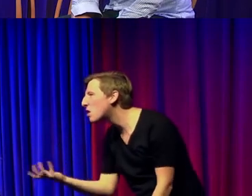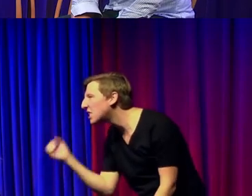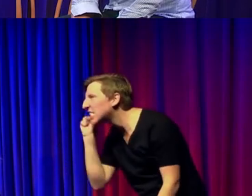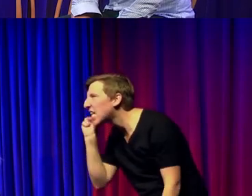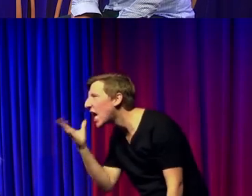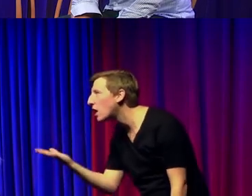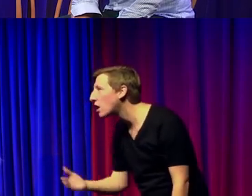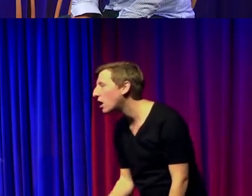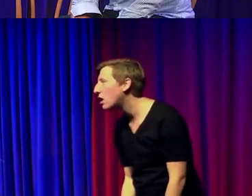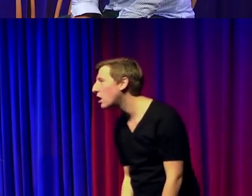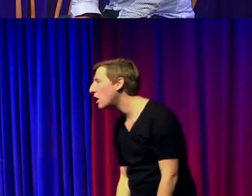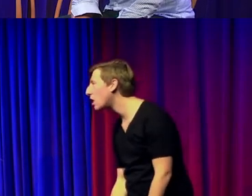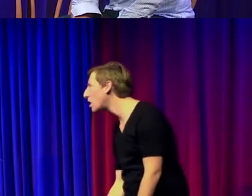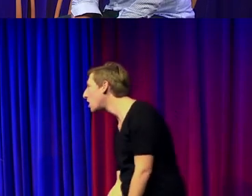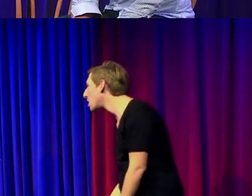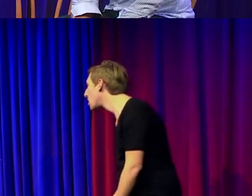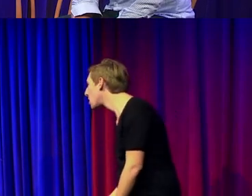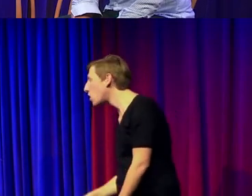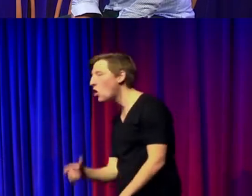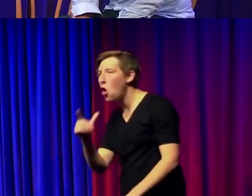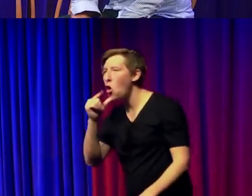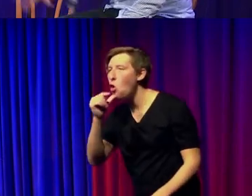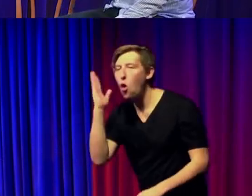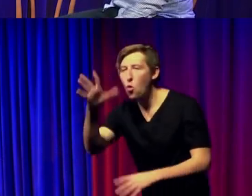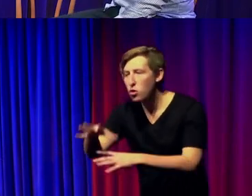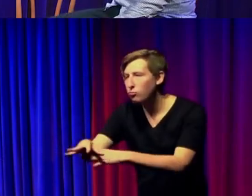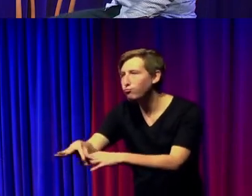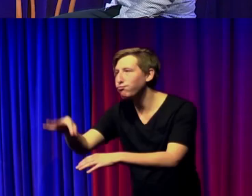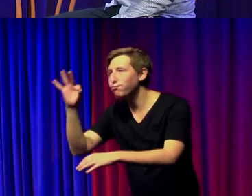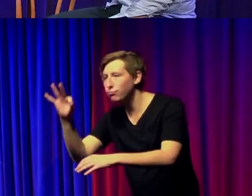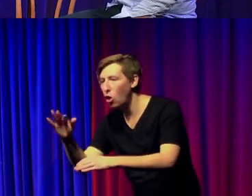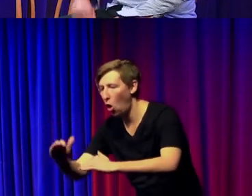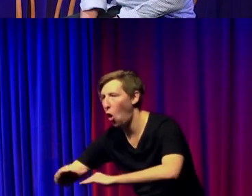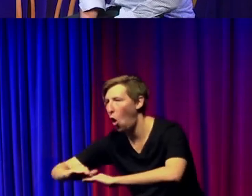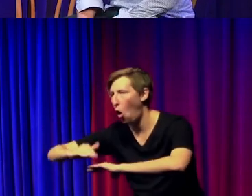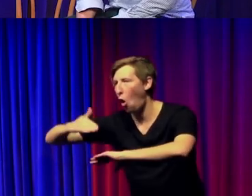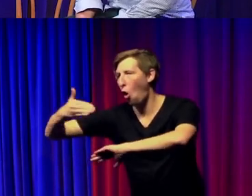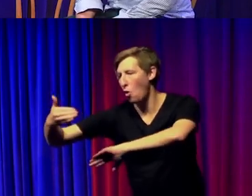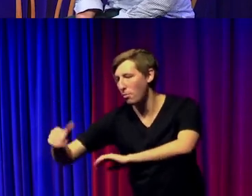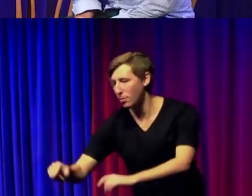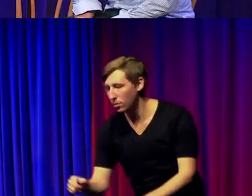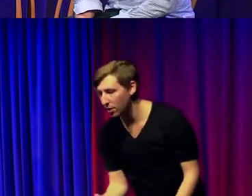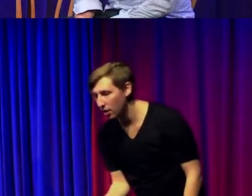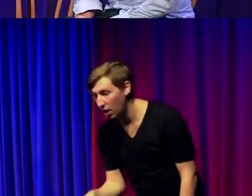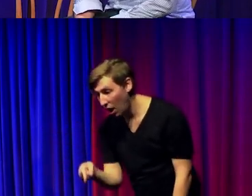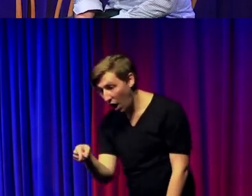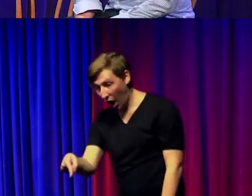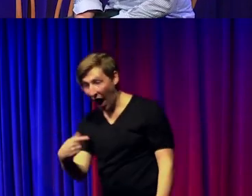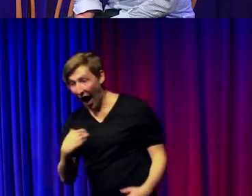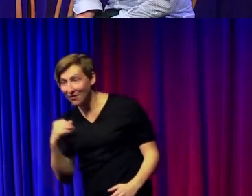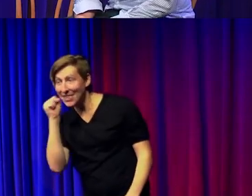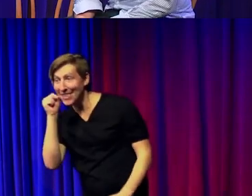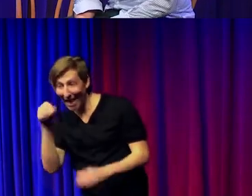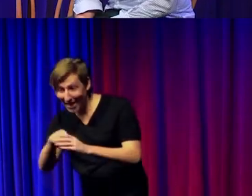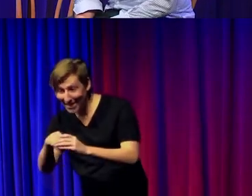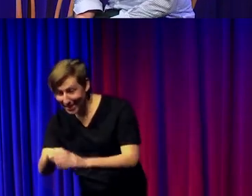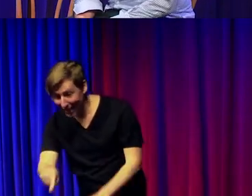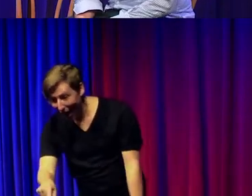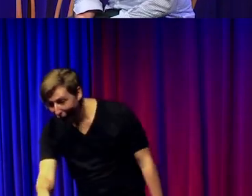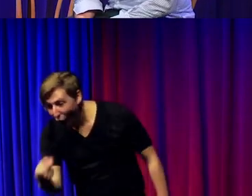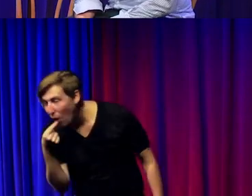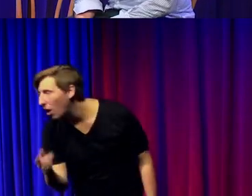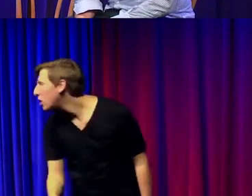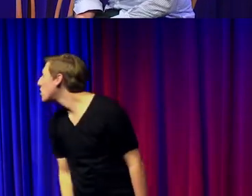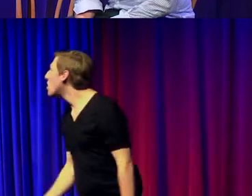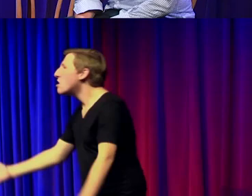fourth wall. Thank you, there's a chest. Who's choosing to open it? I will. All is right. There chips inside? You know what?